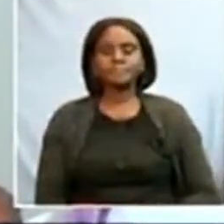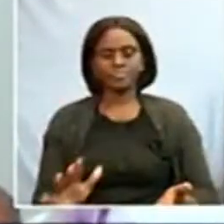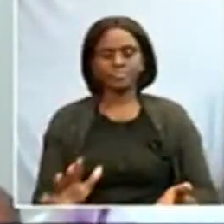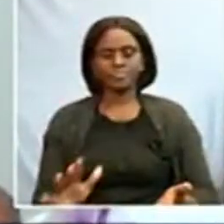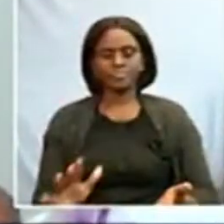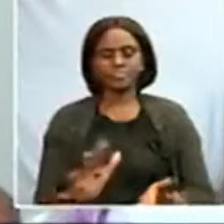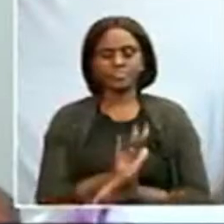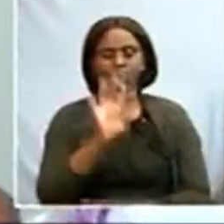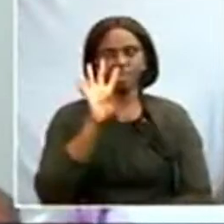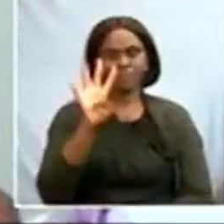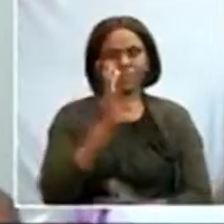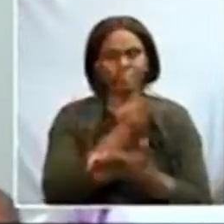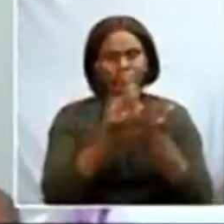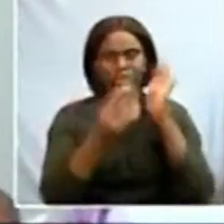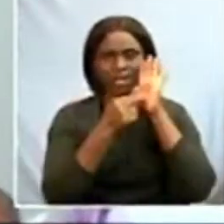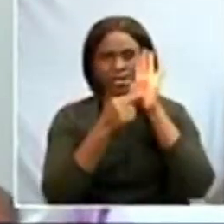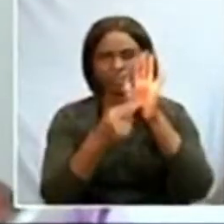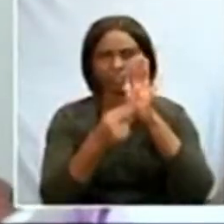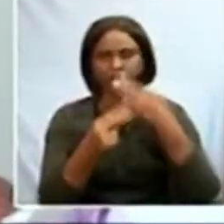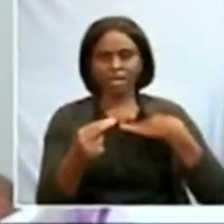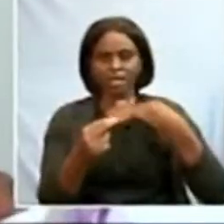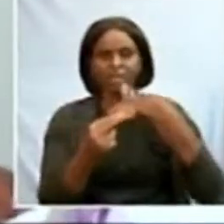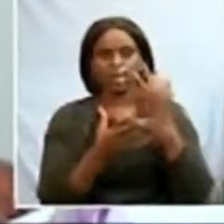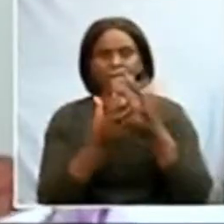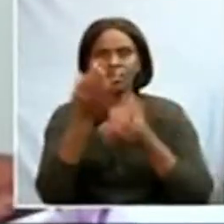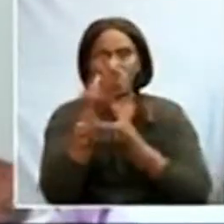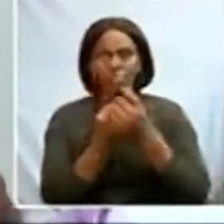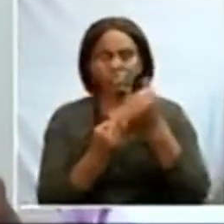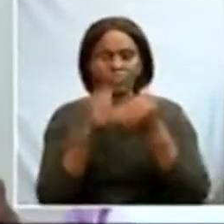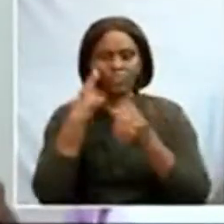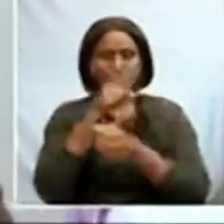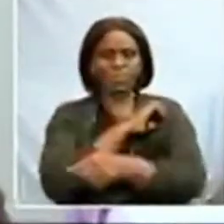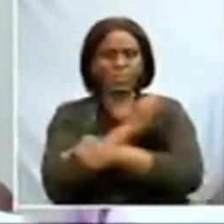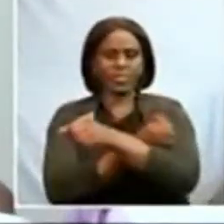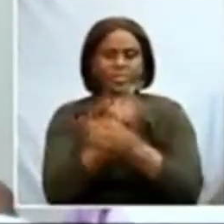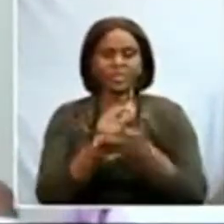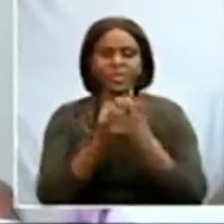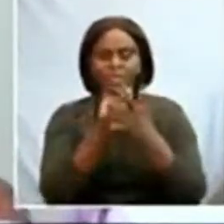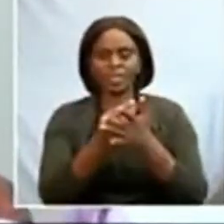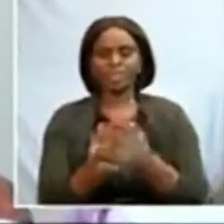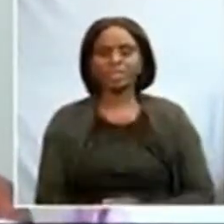Page 4, failure to avail application forms for empowerment grants.